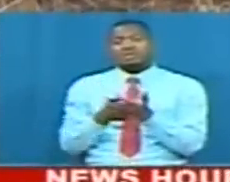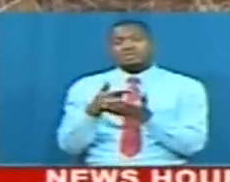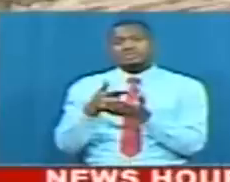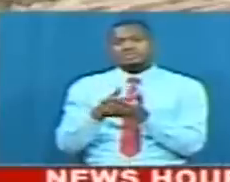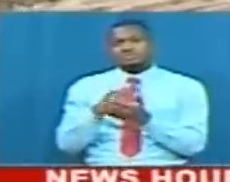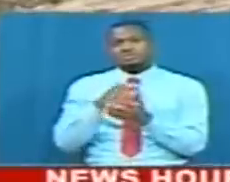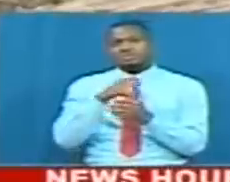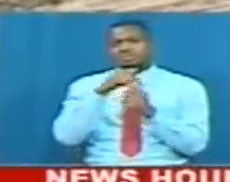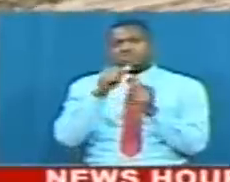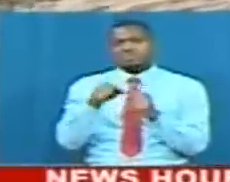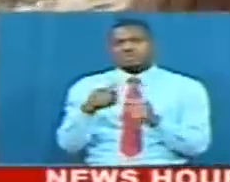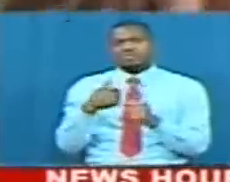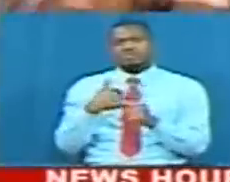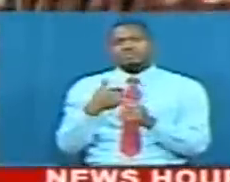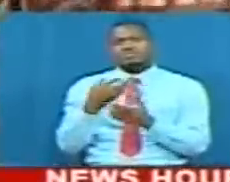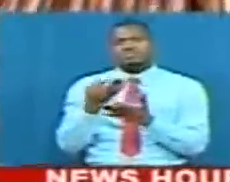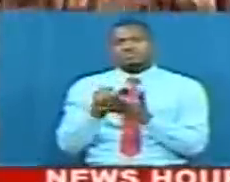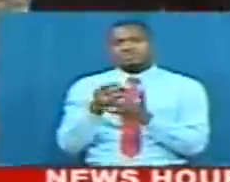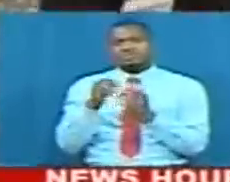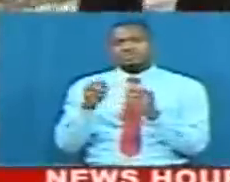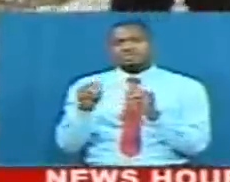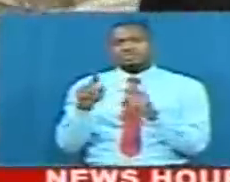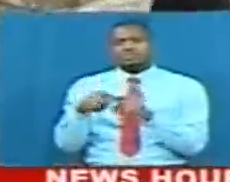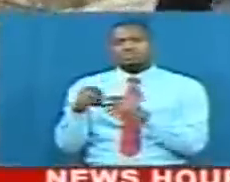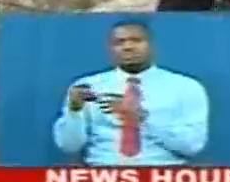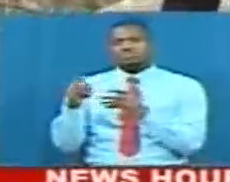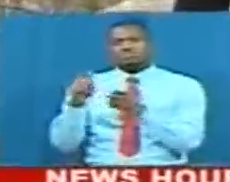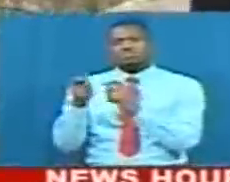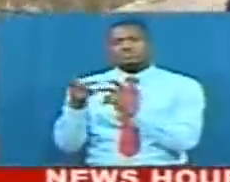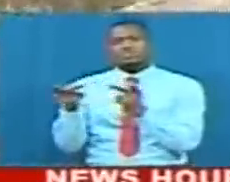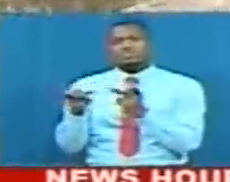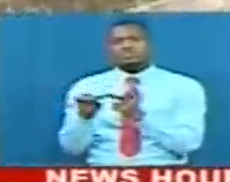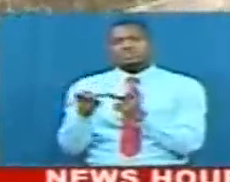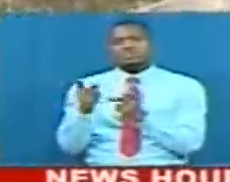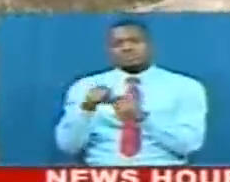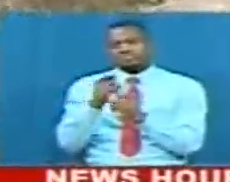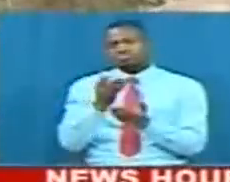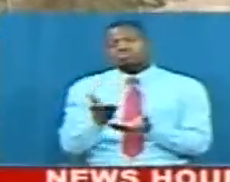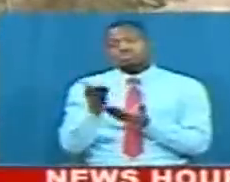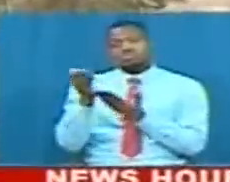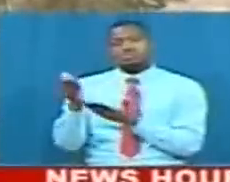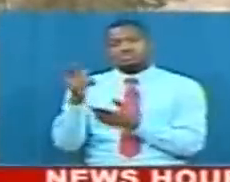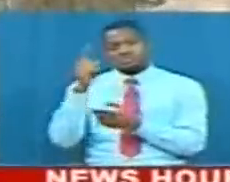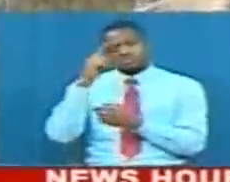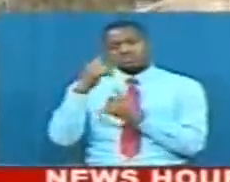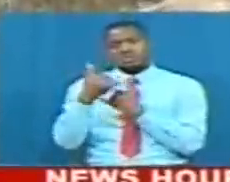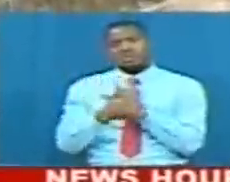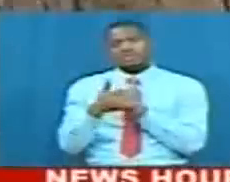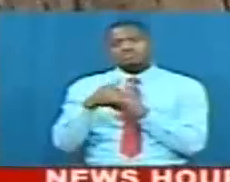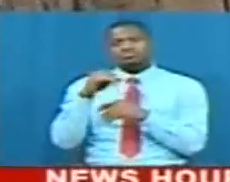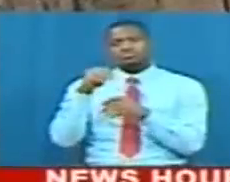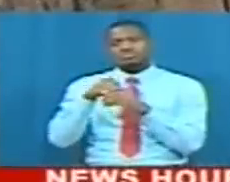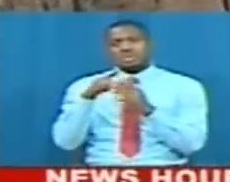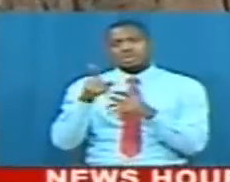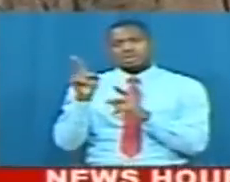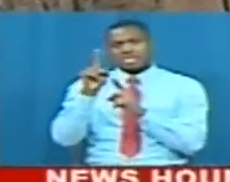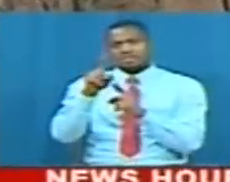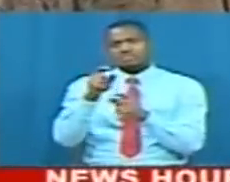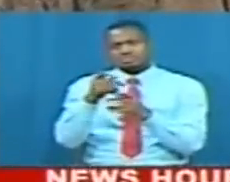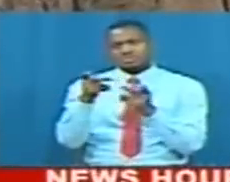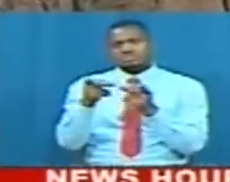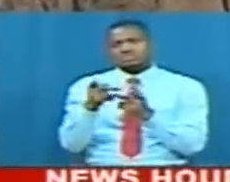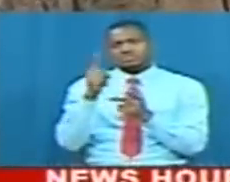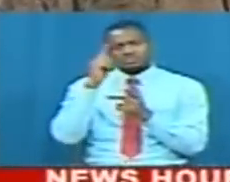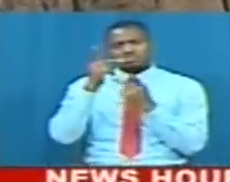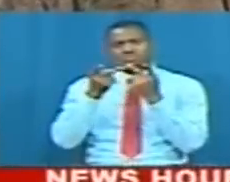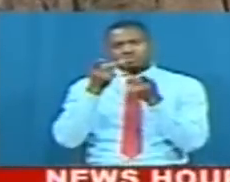Ghana, are not oblivious of this wonderful site. Thus, they are proposing to the state and investors to